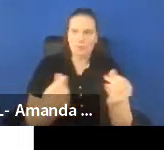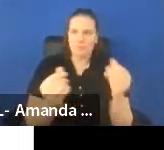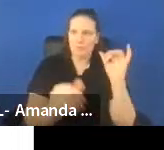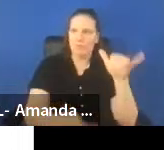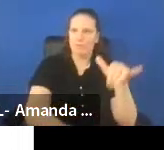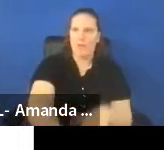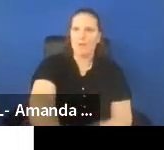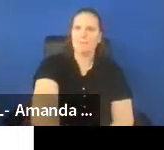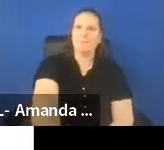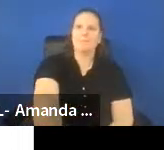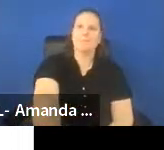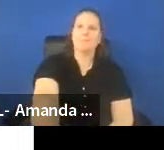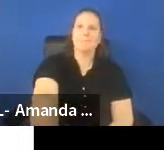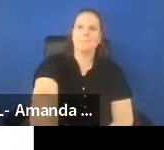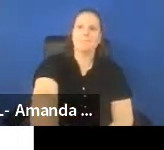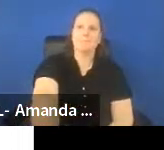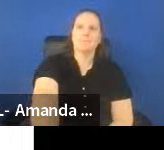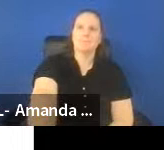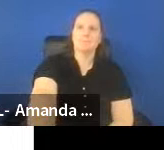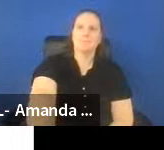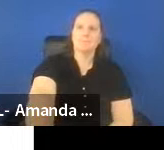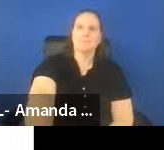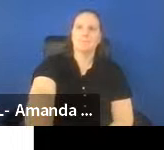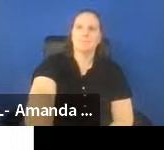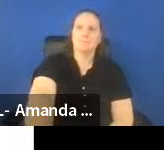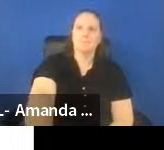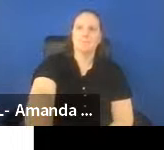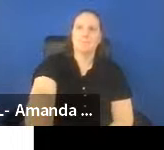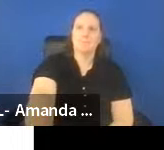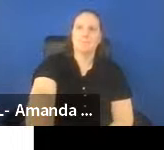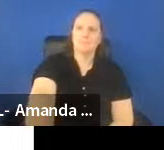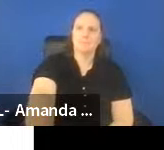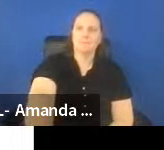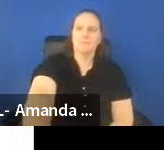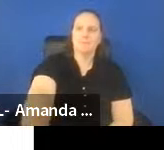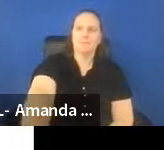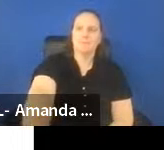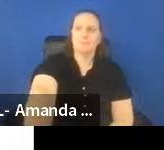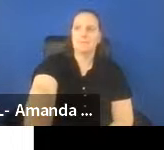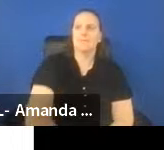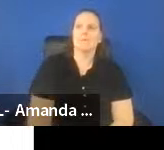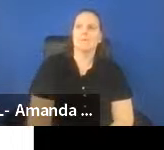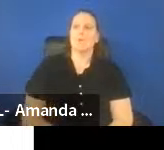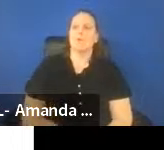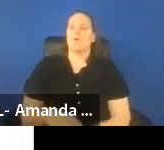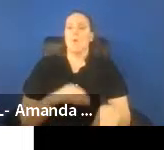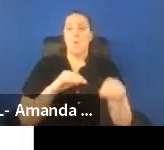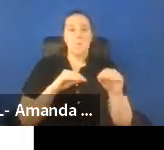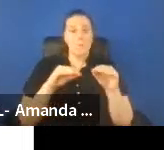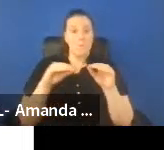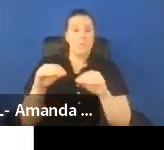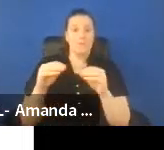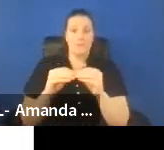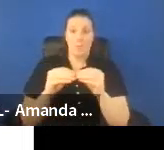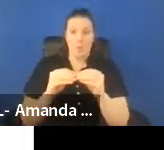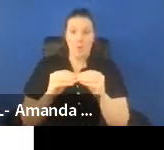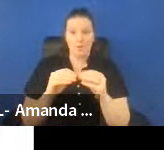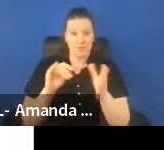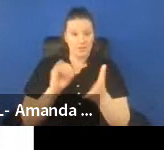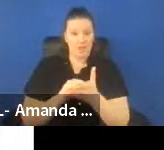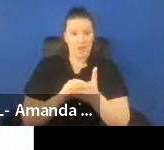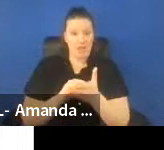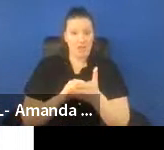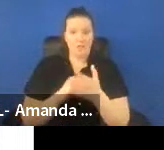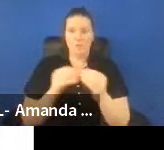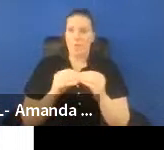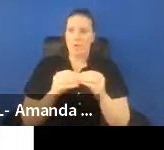that individual that came forward. We're more moving more towards, however, also doing